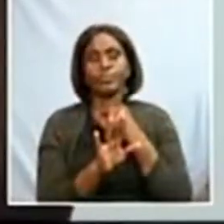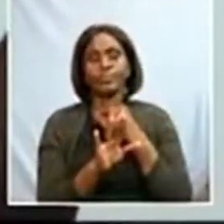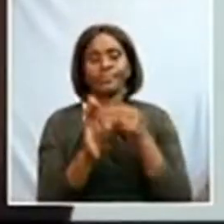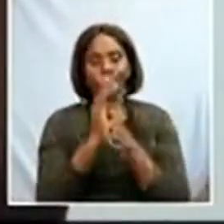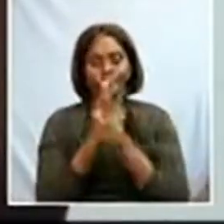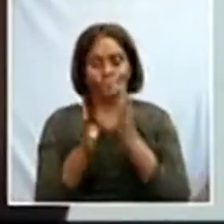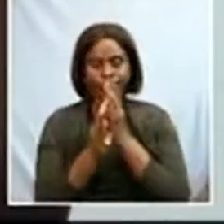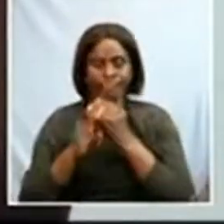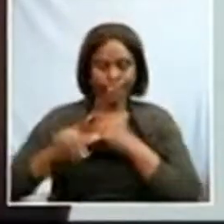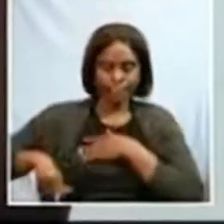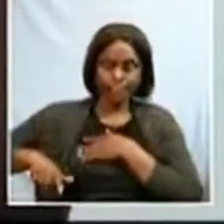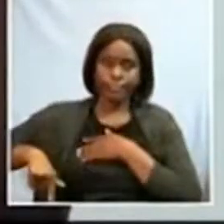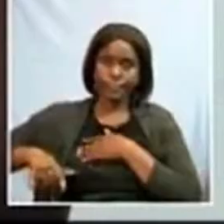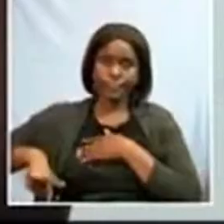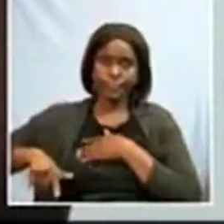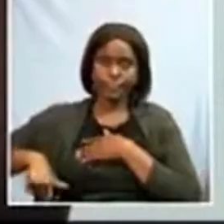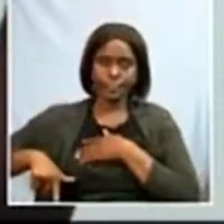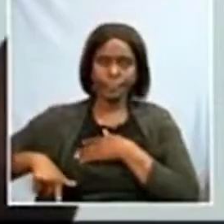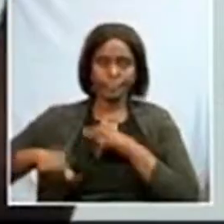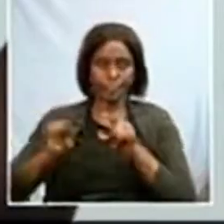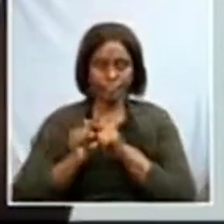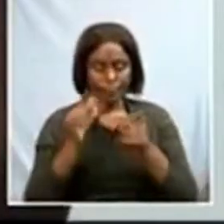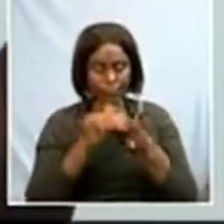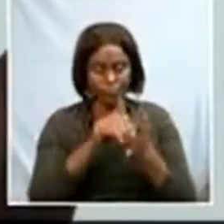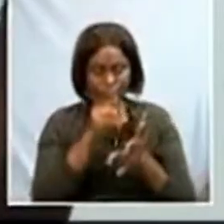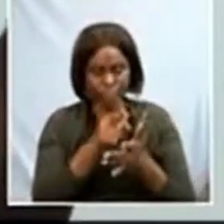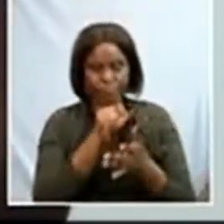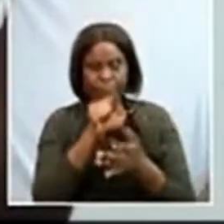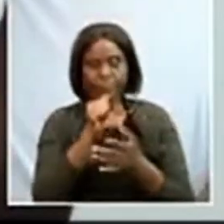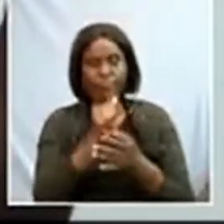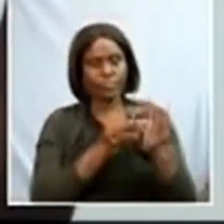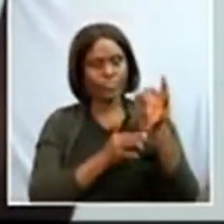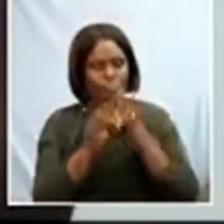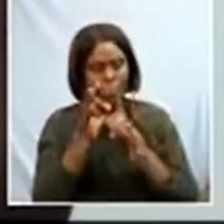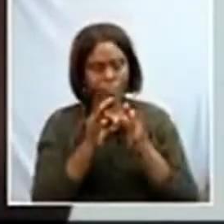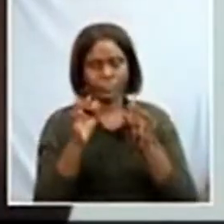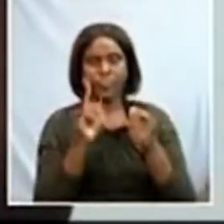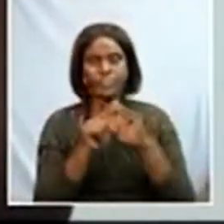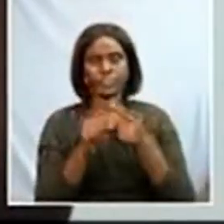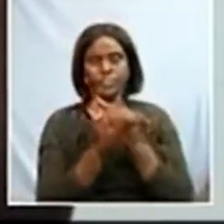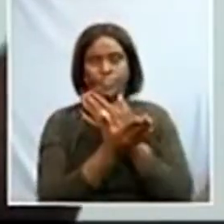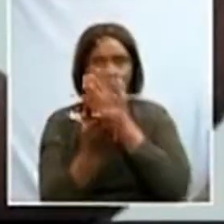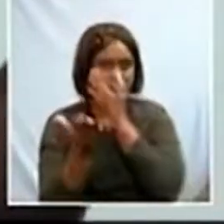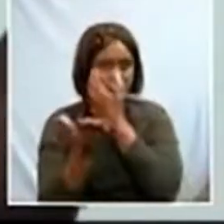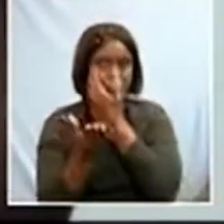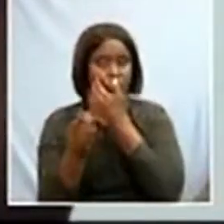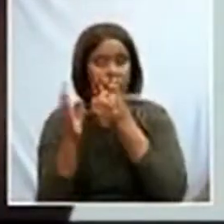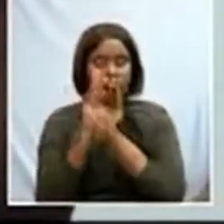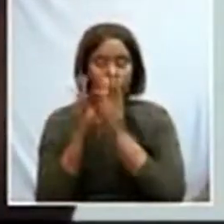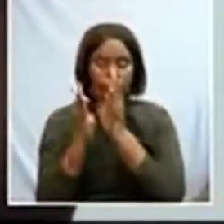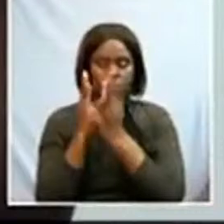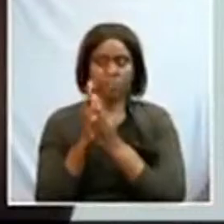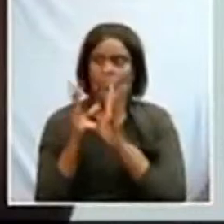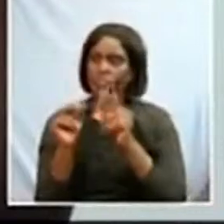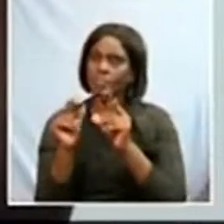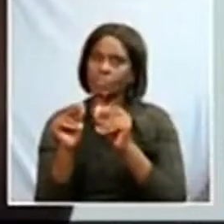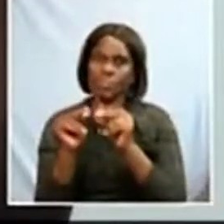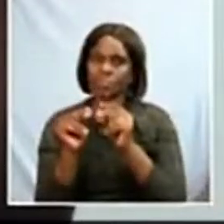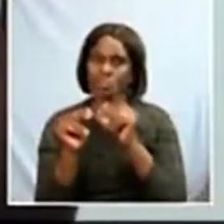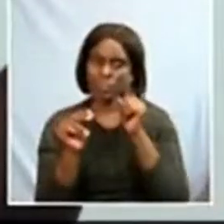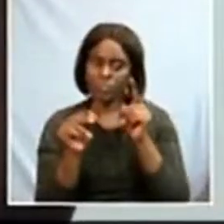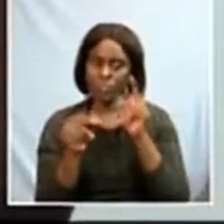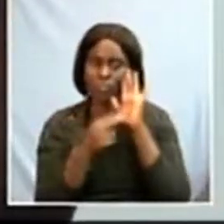contract delay. And this is not attributed to the contractor, no.